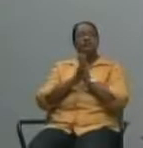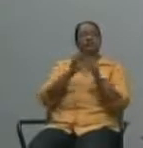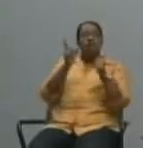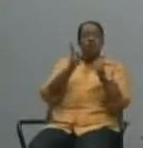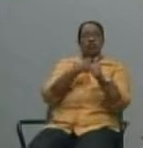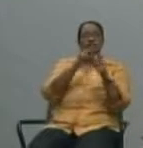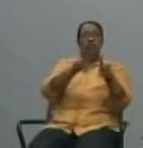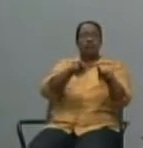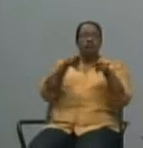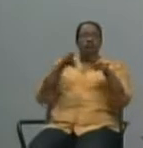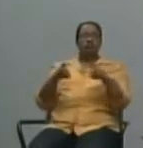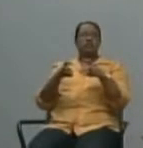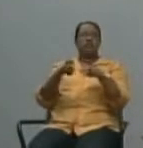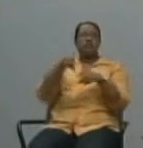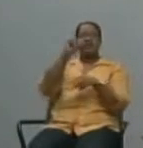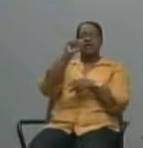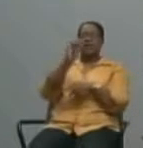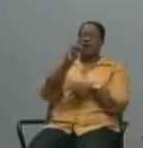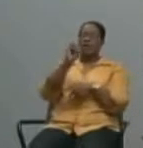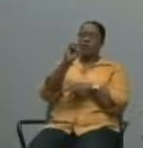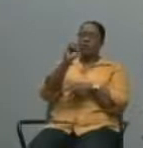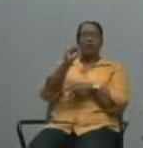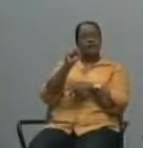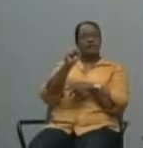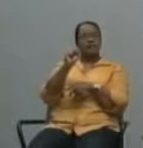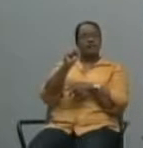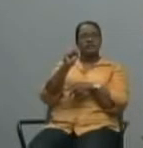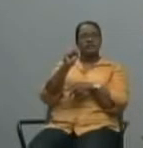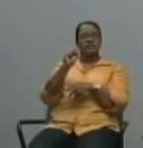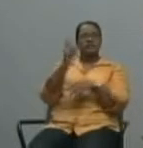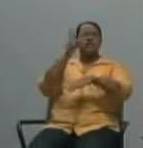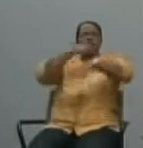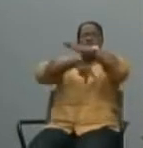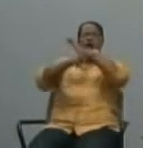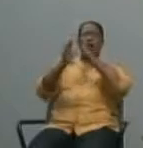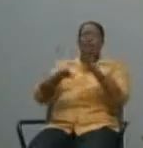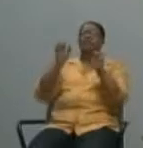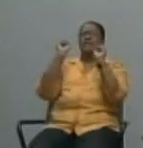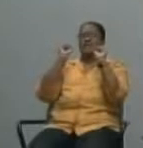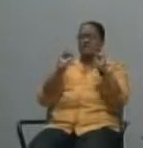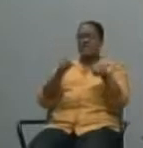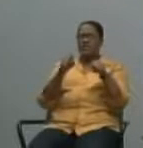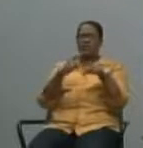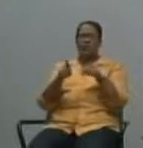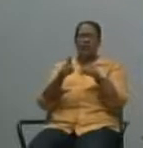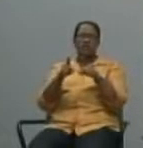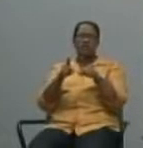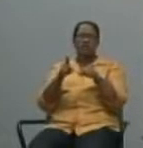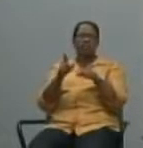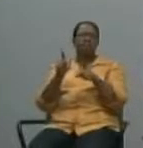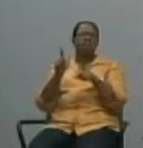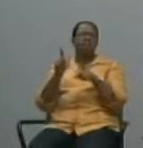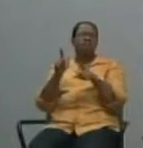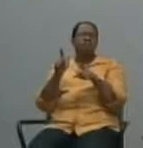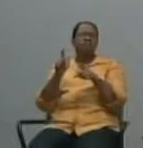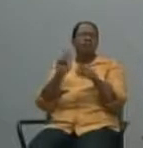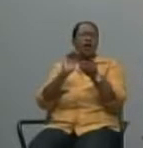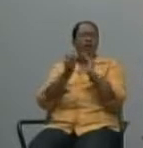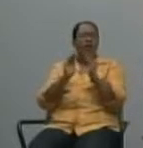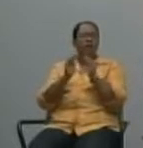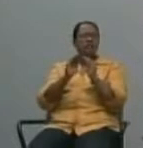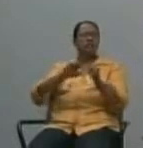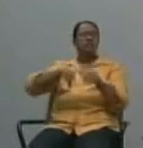prophets, but not certainly because he's less important than the other prophets, but